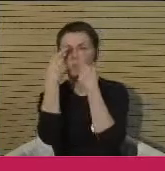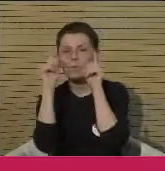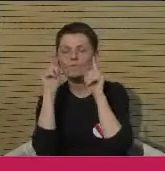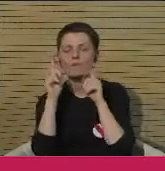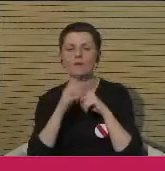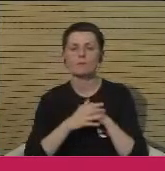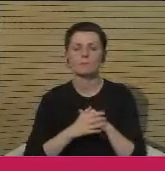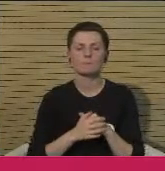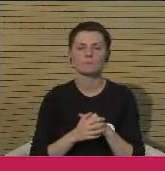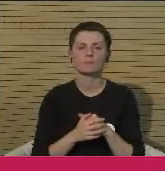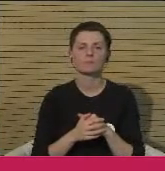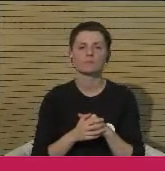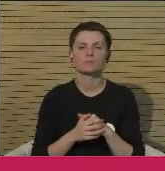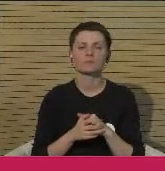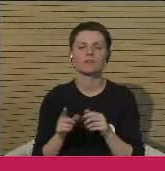subjugate the members, the